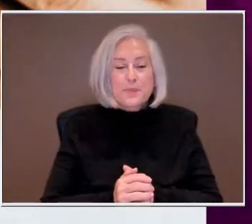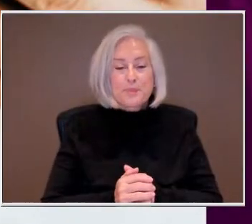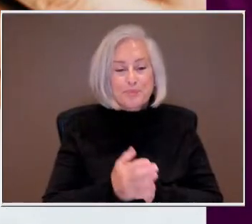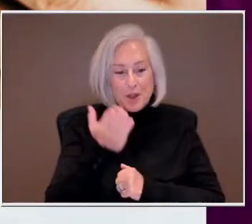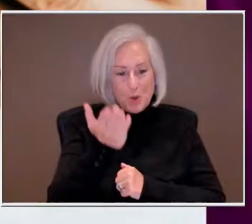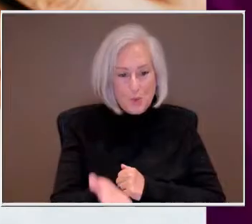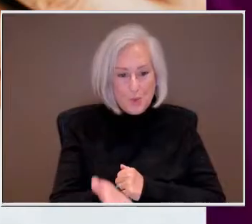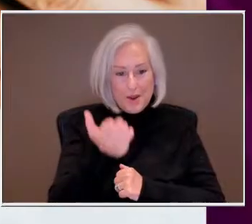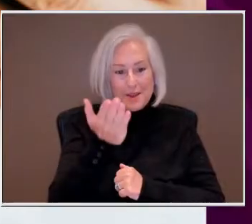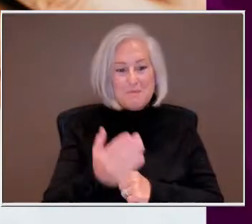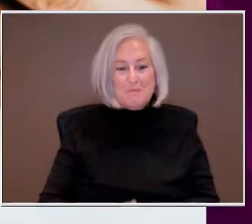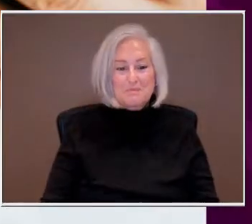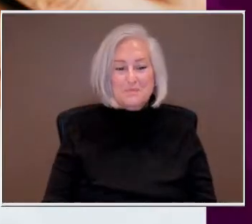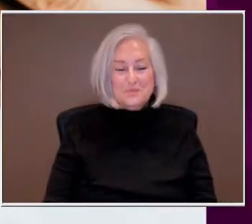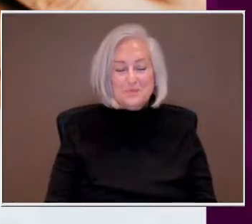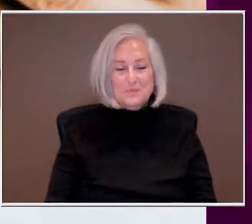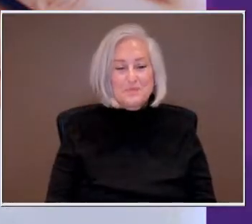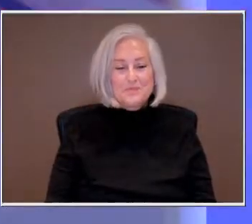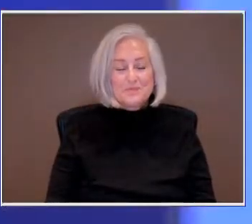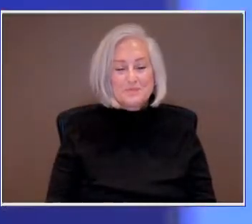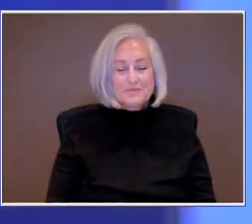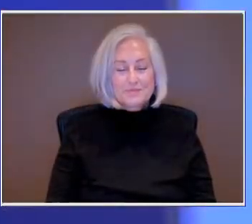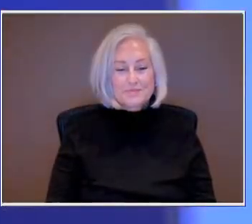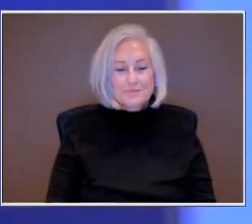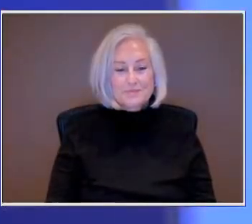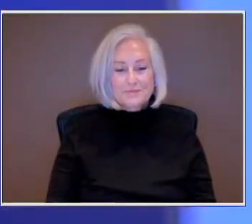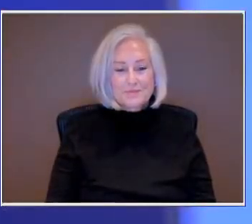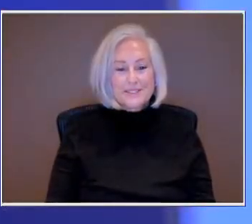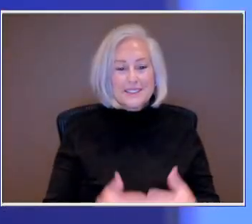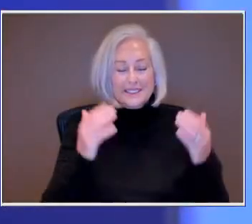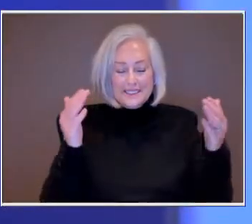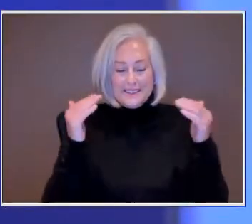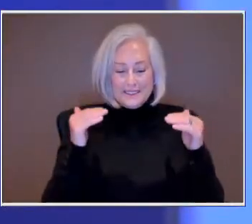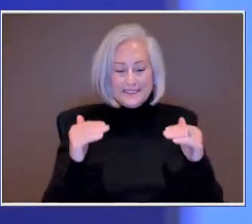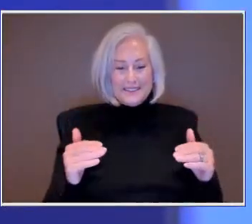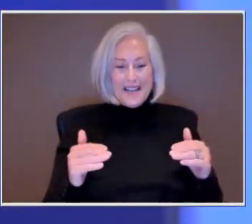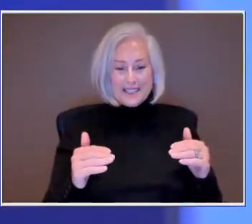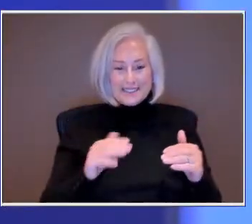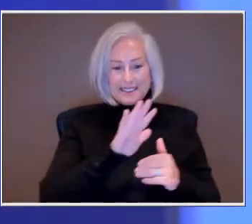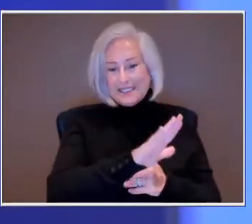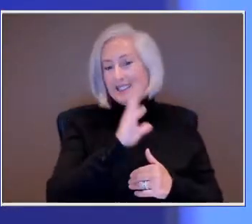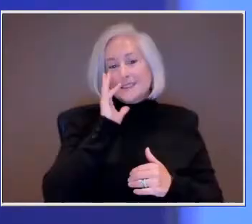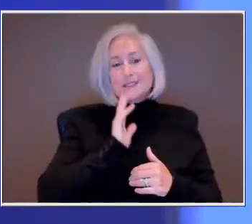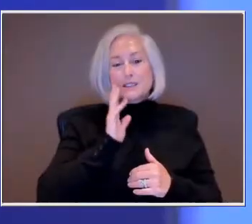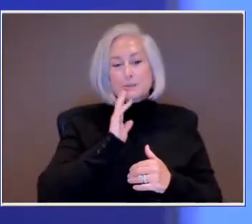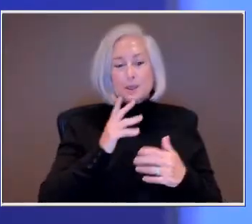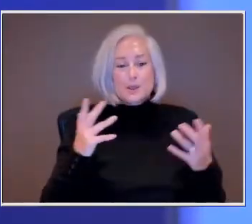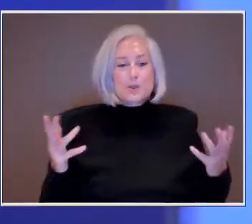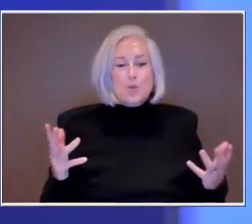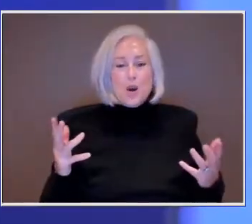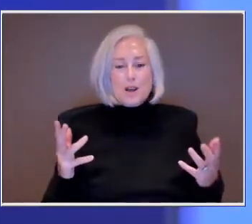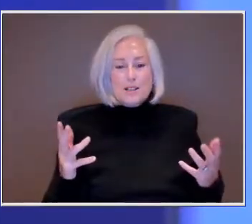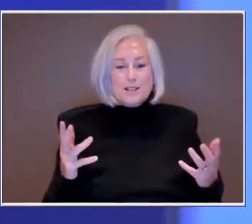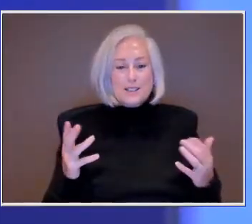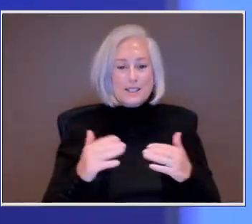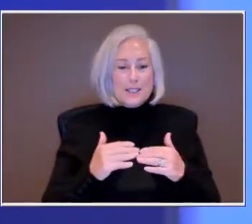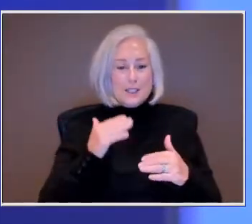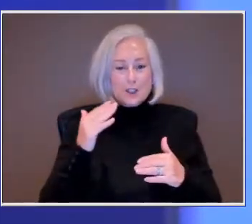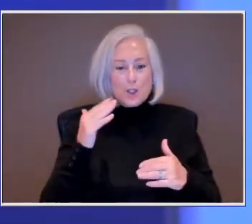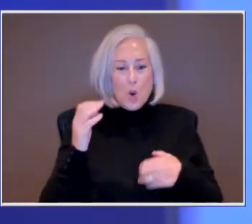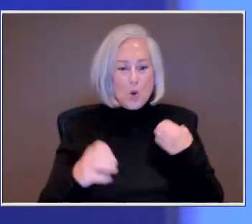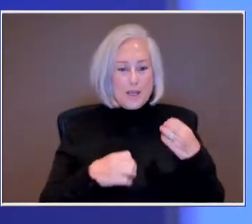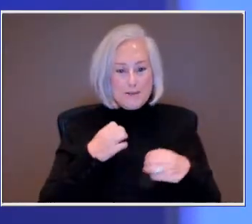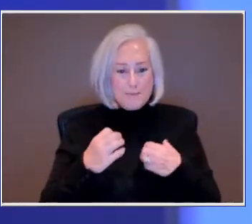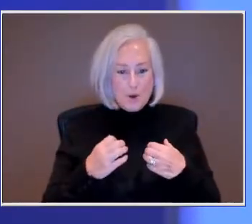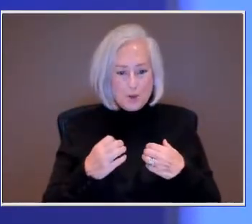your screen. We do want to move into the next part of Robert's journey, which is so emotional if you didn't already think this part was, because